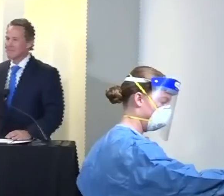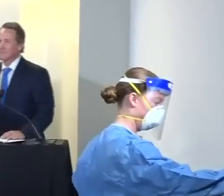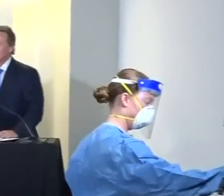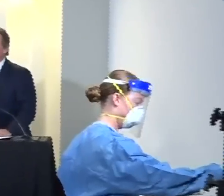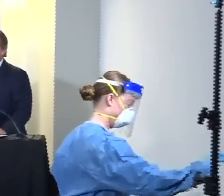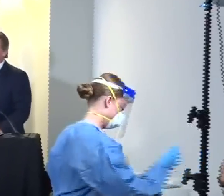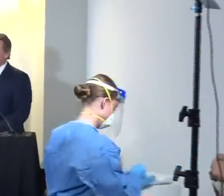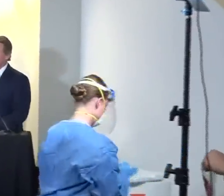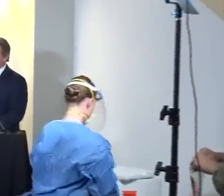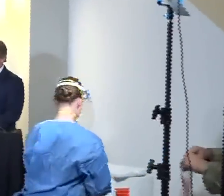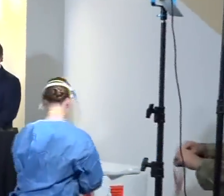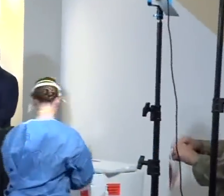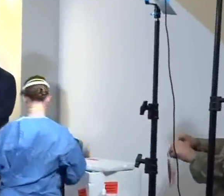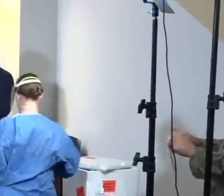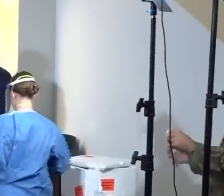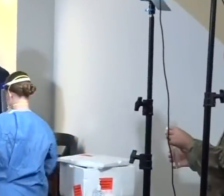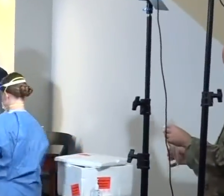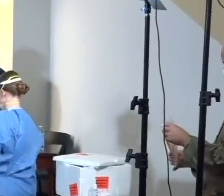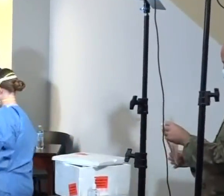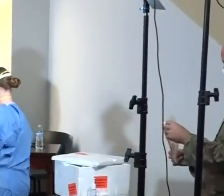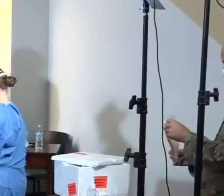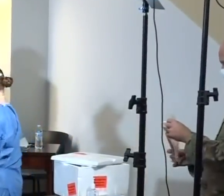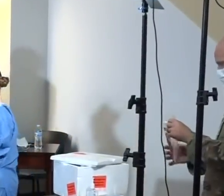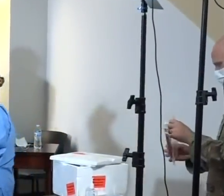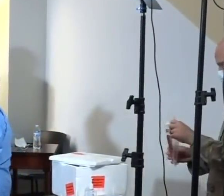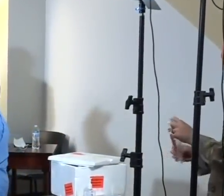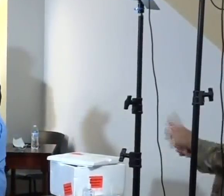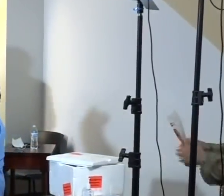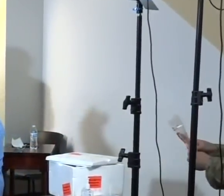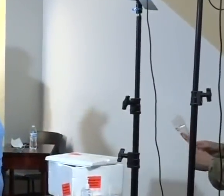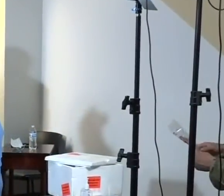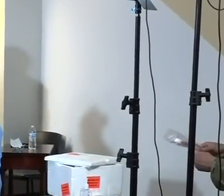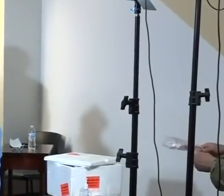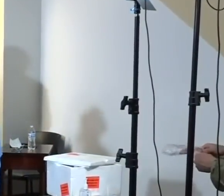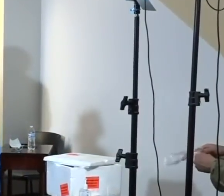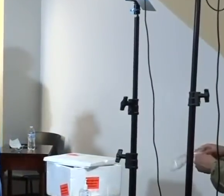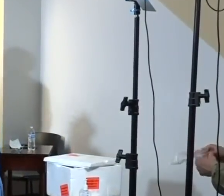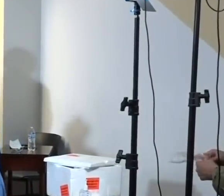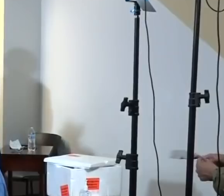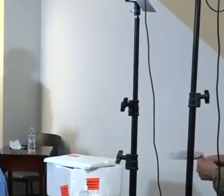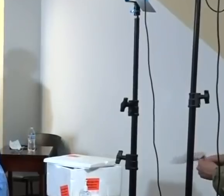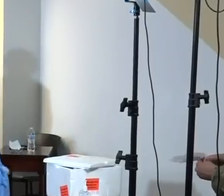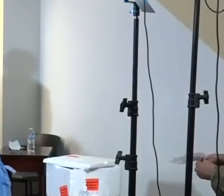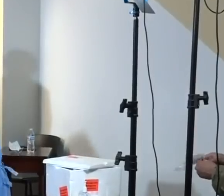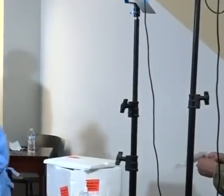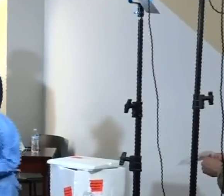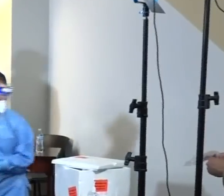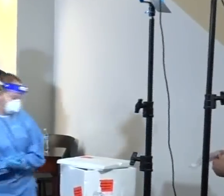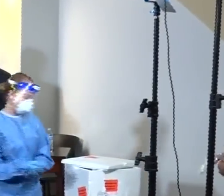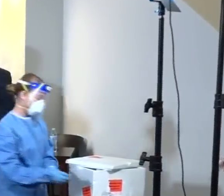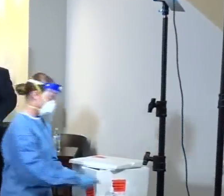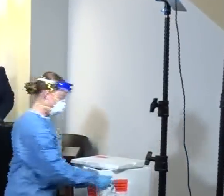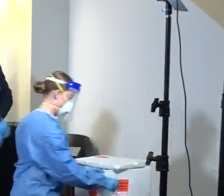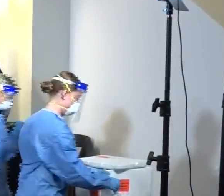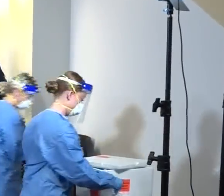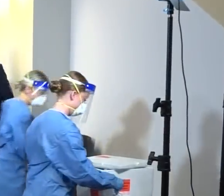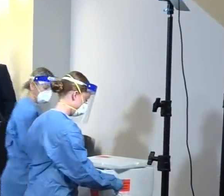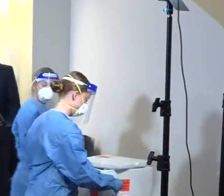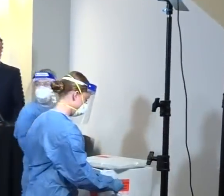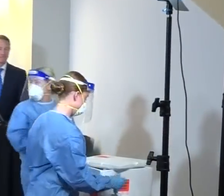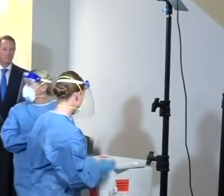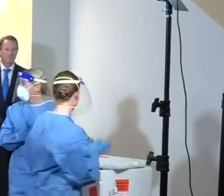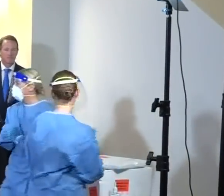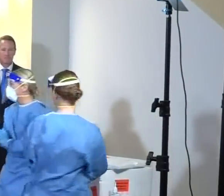We appreciate the good work the Guard does, so Thank you, sir. we're very, very grateful. So, Thank you. so in real life, your